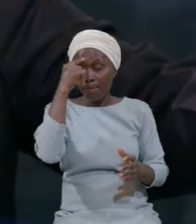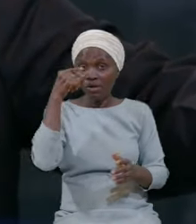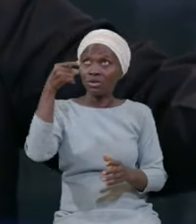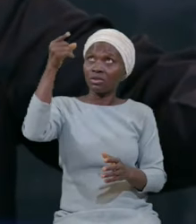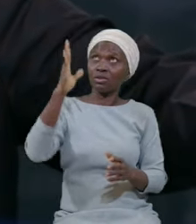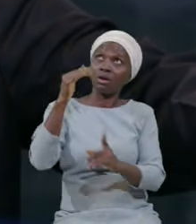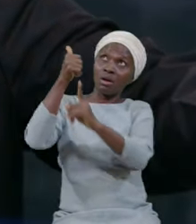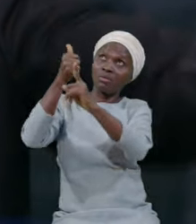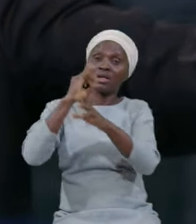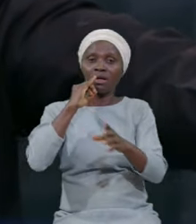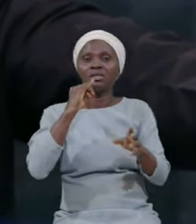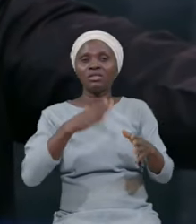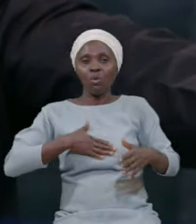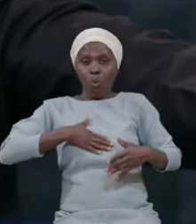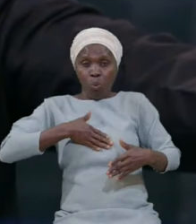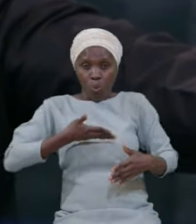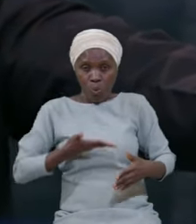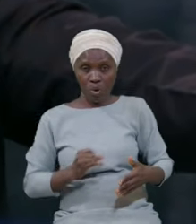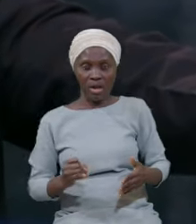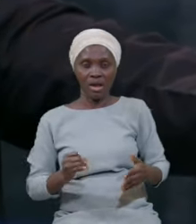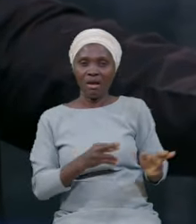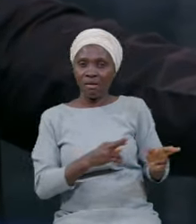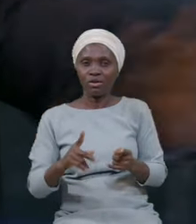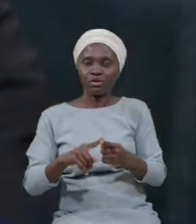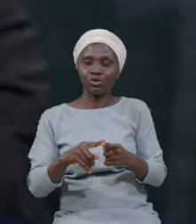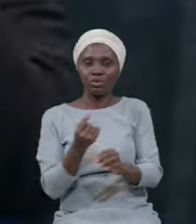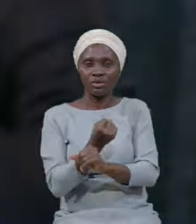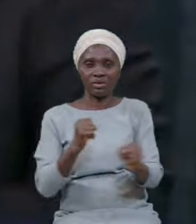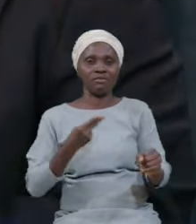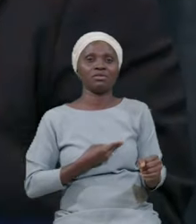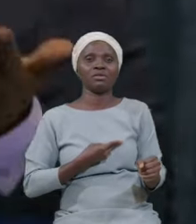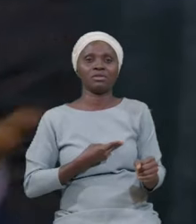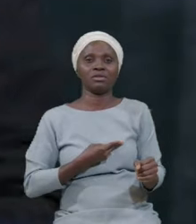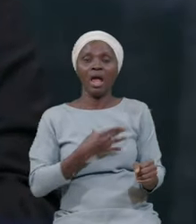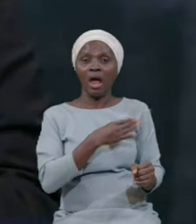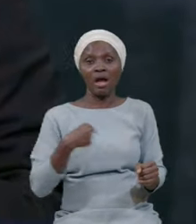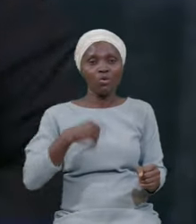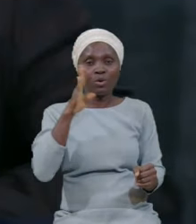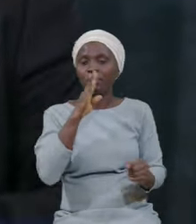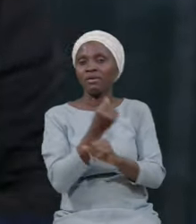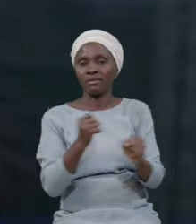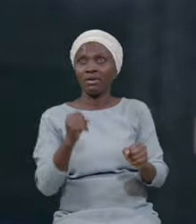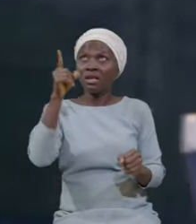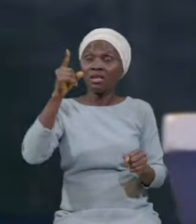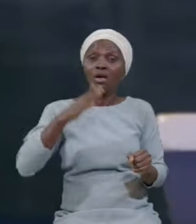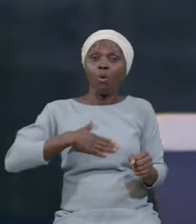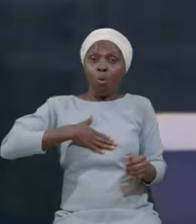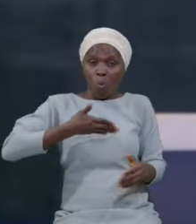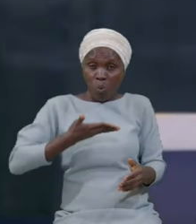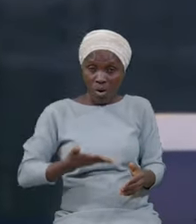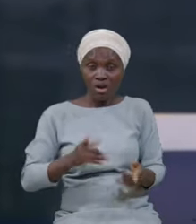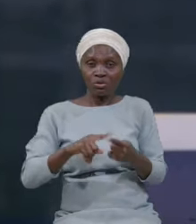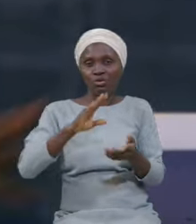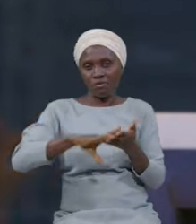willing to rescue us, we're willing to be rescued. He's willing to forgive, we're willing to be